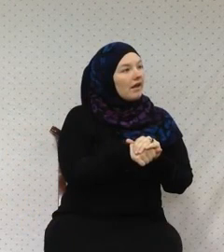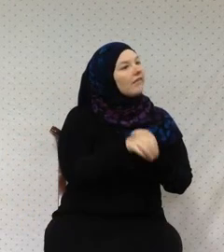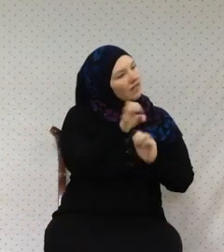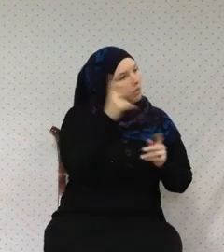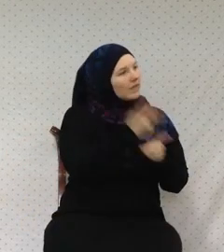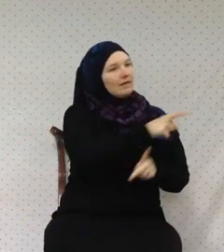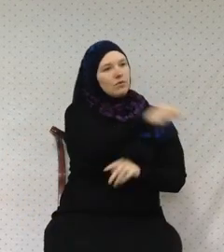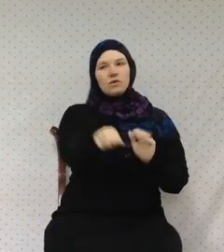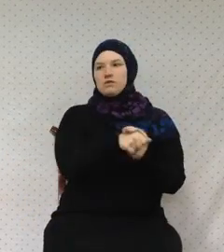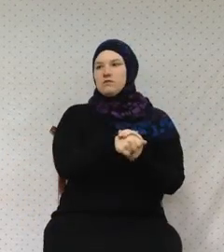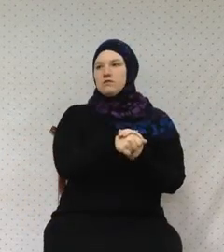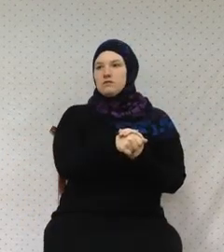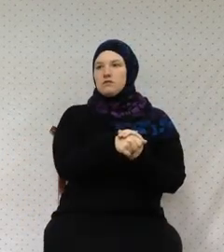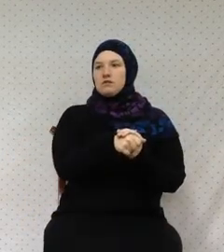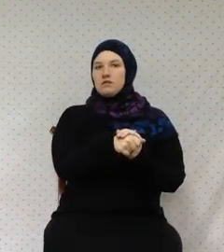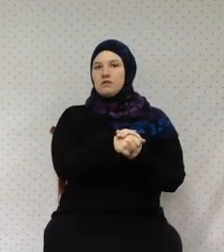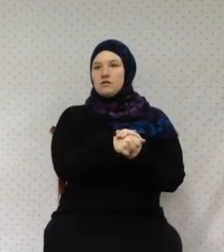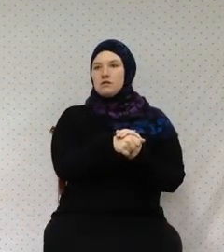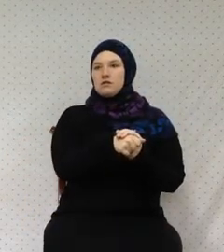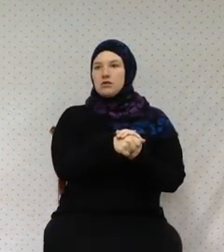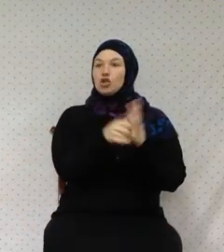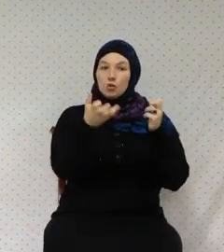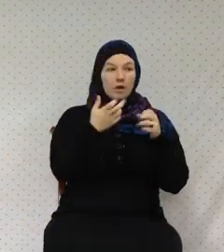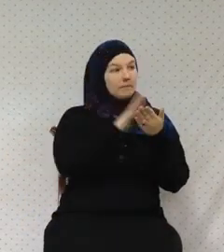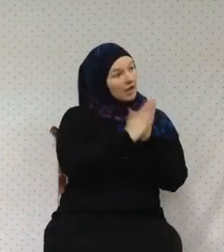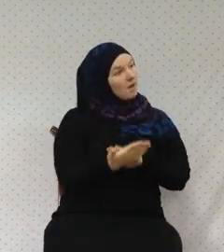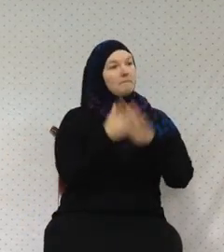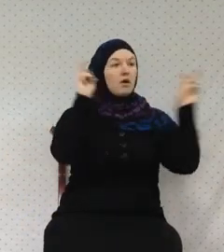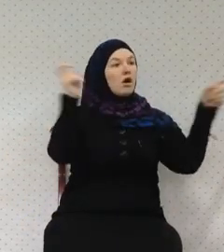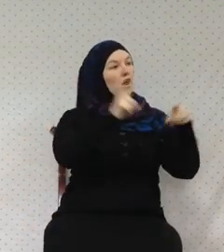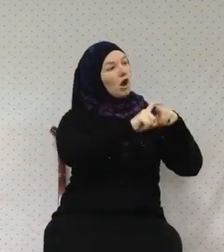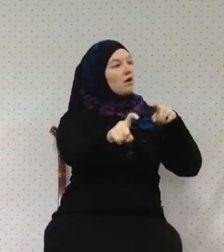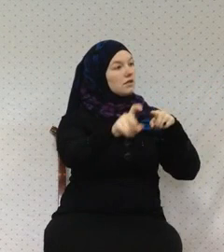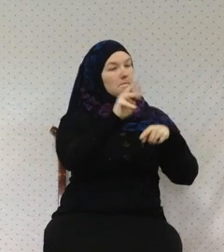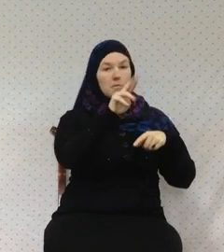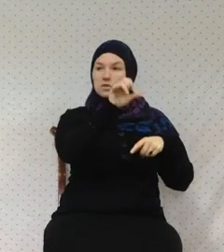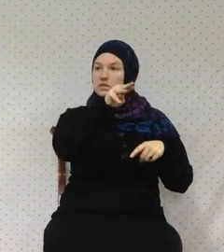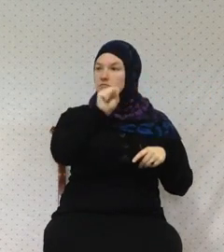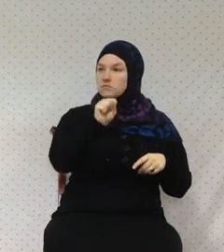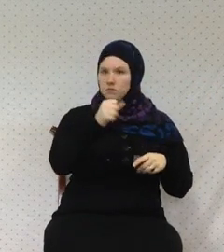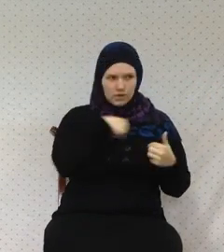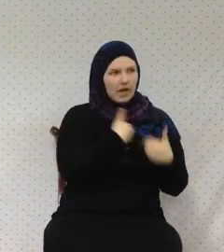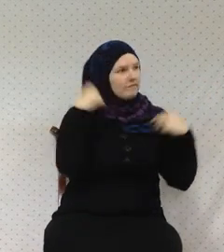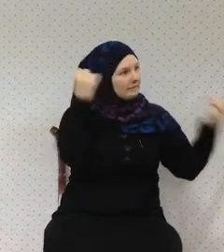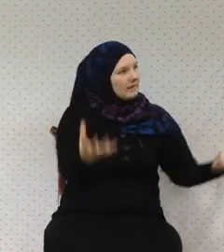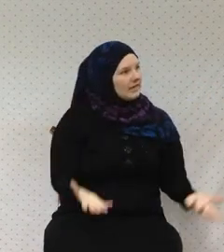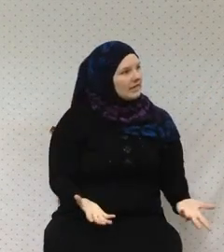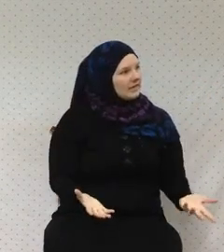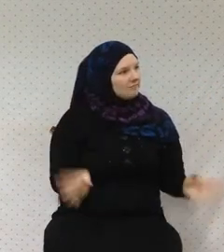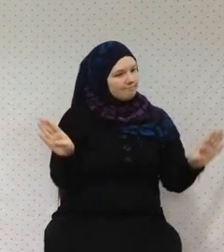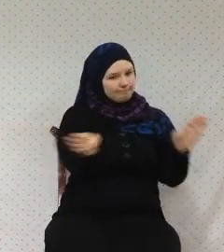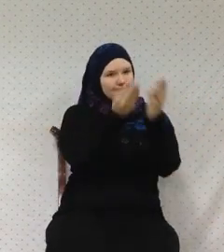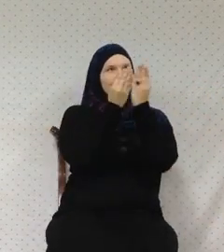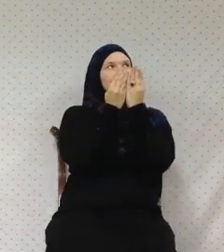in the closet. You want to call it closet Muslims? Yeah, we have many of them who don't